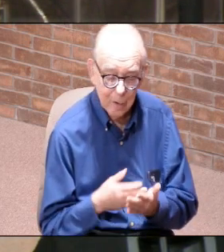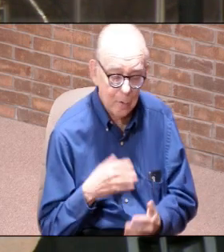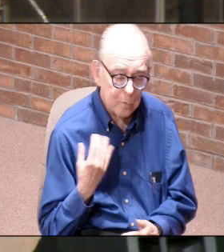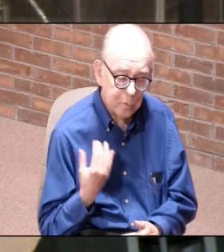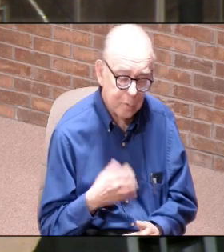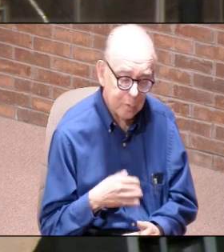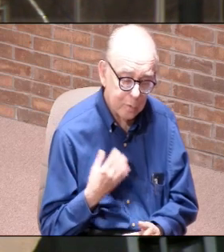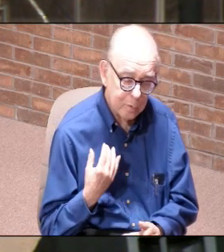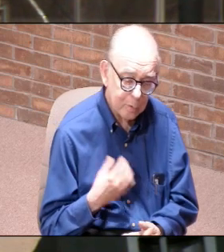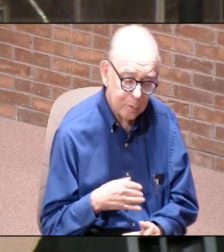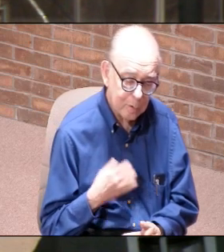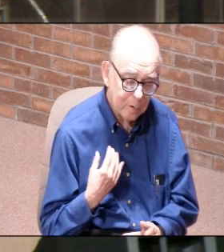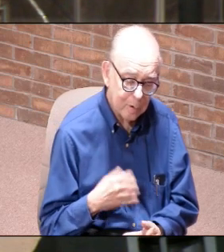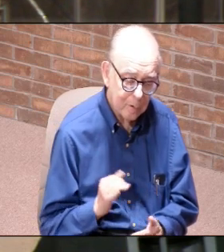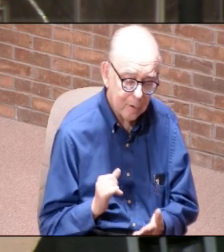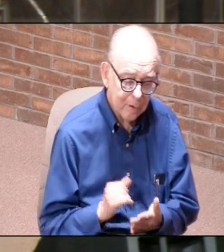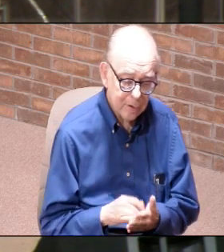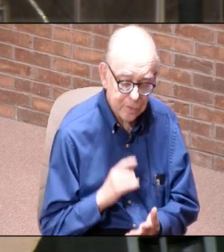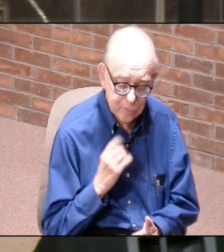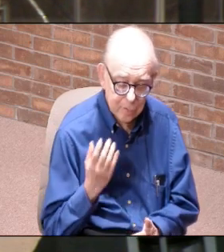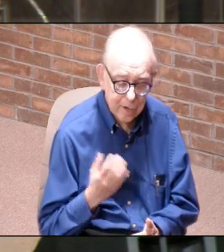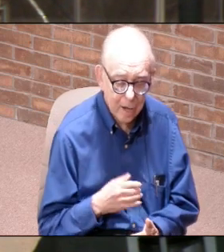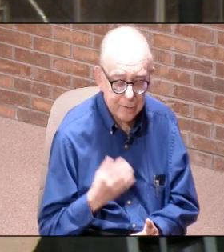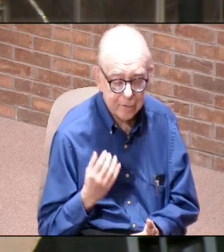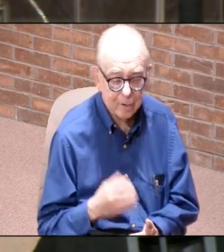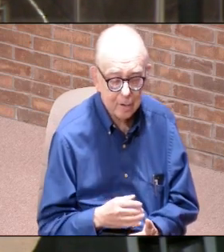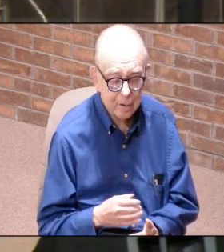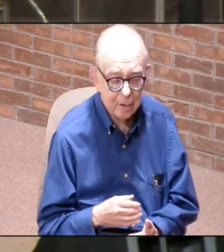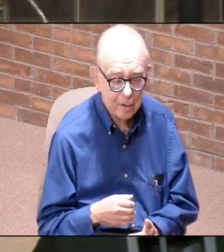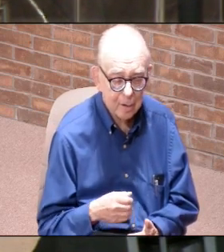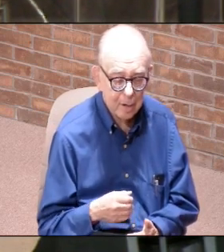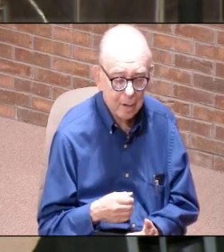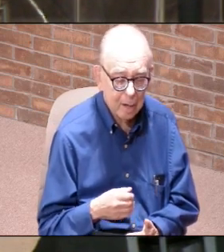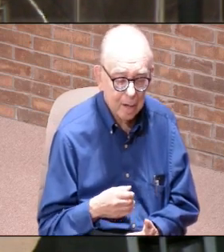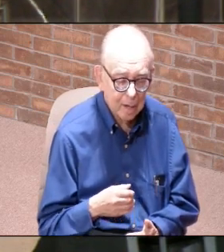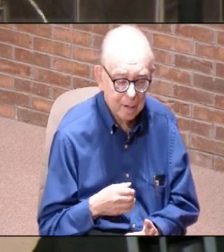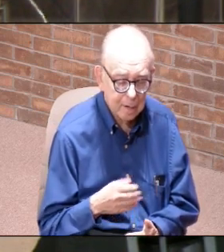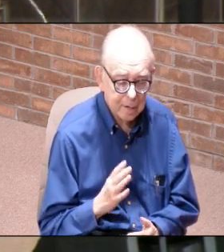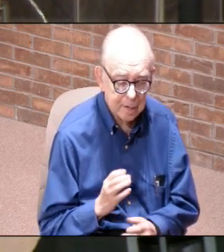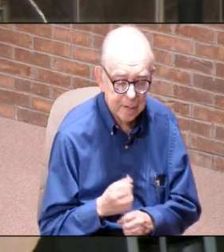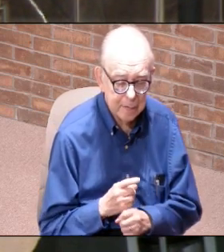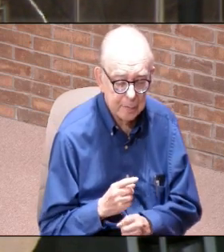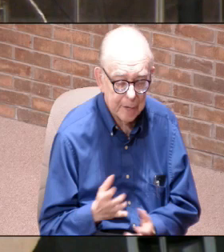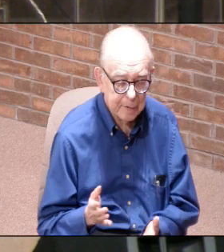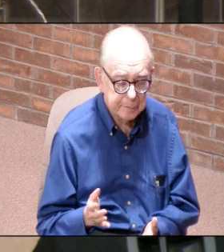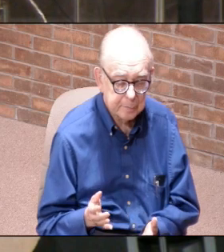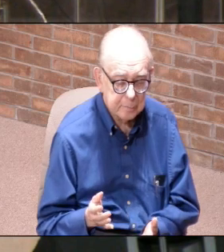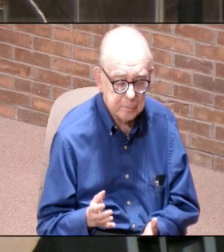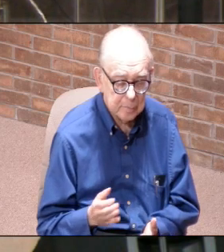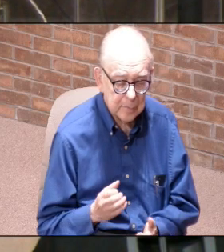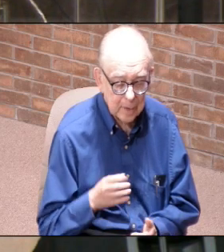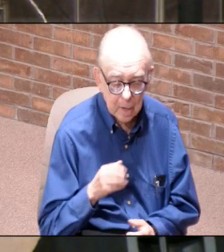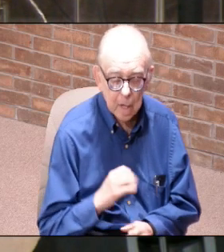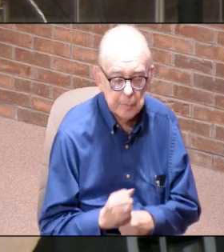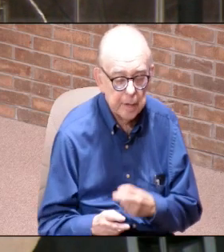Wow. This is awesome. He had made the